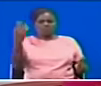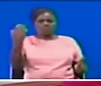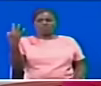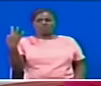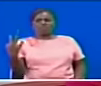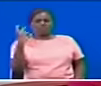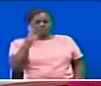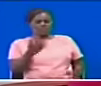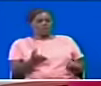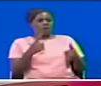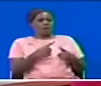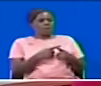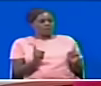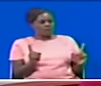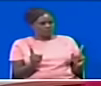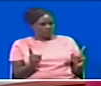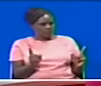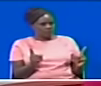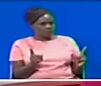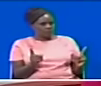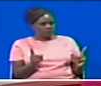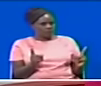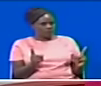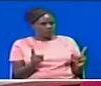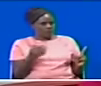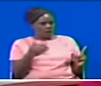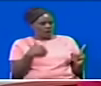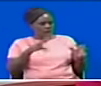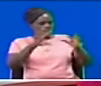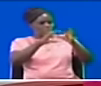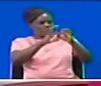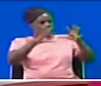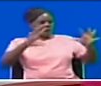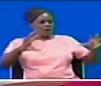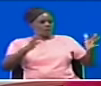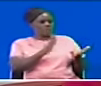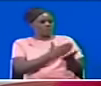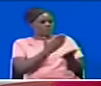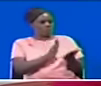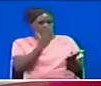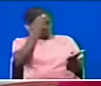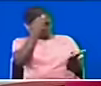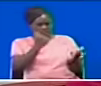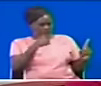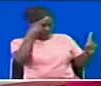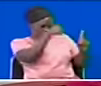now. But there's this whole, there seems to be a disconnection between why it was fought for